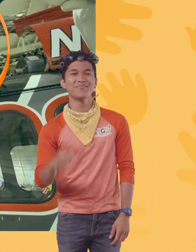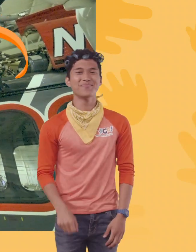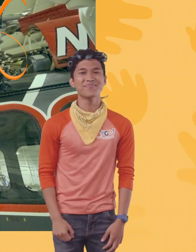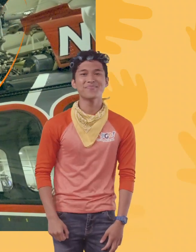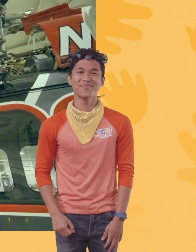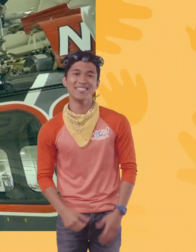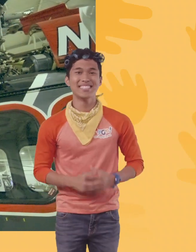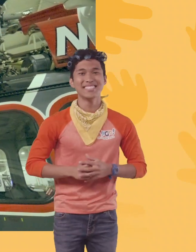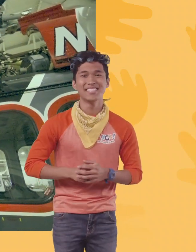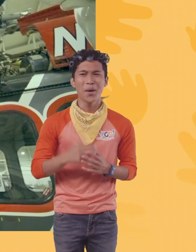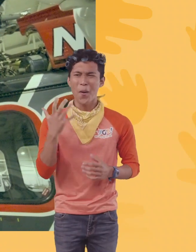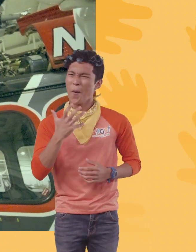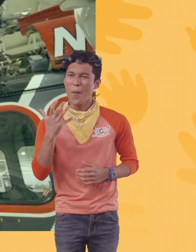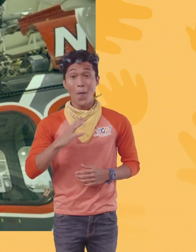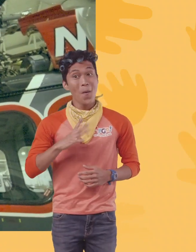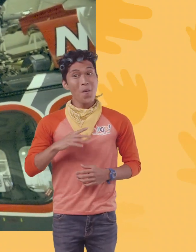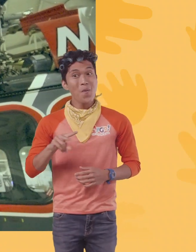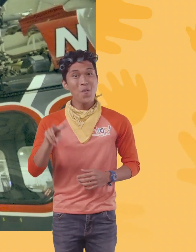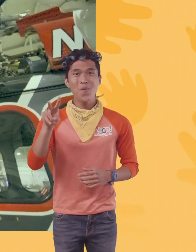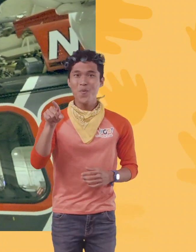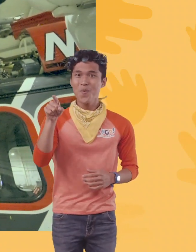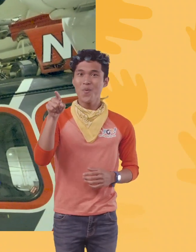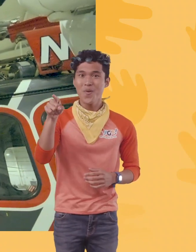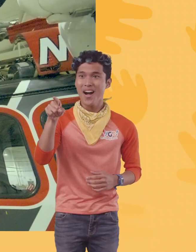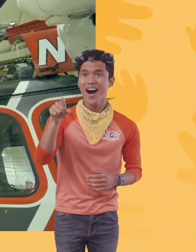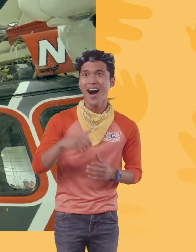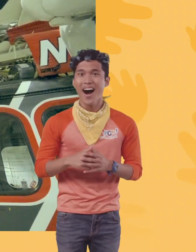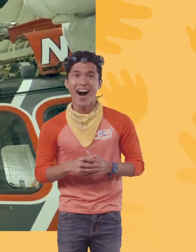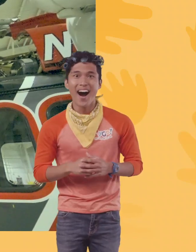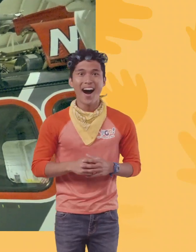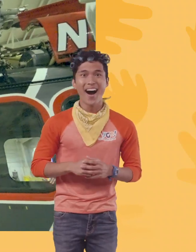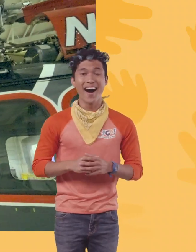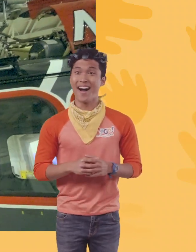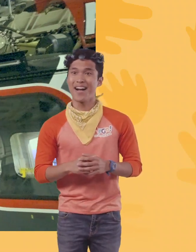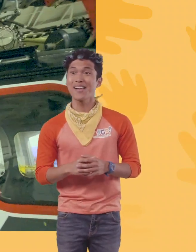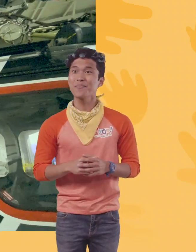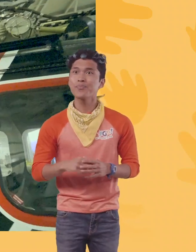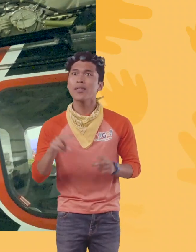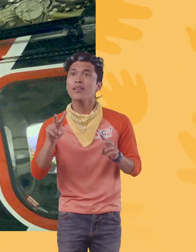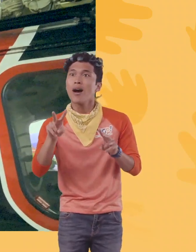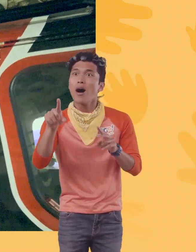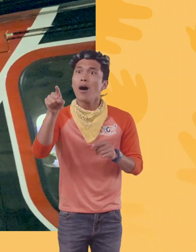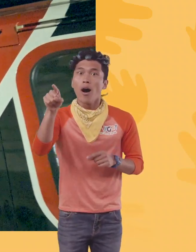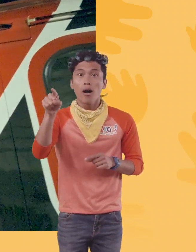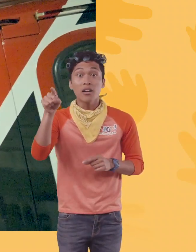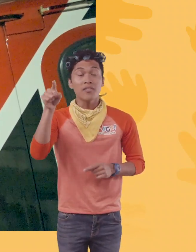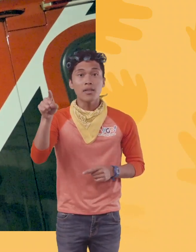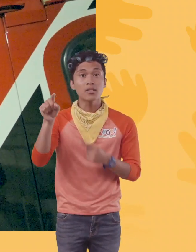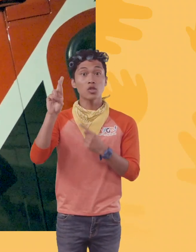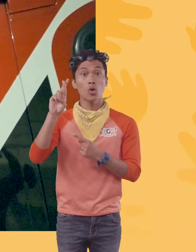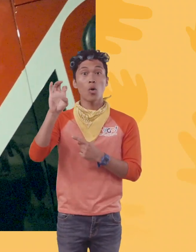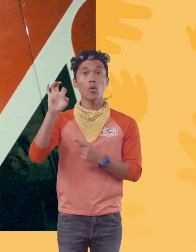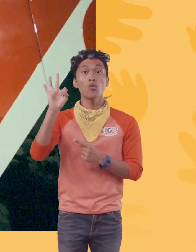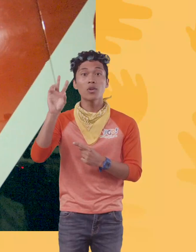Whoa. That is so cool looking up there. Oh, hey, look at this. You see right here? This is